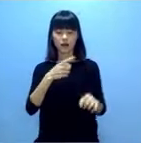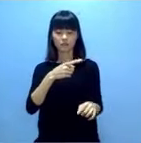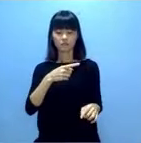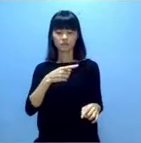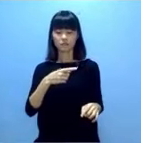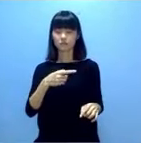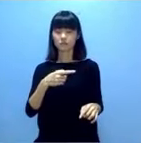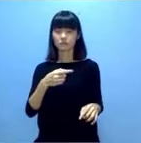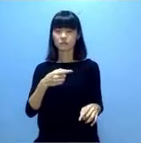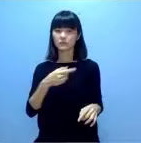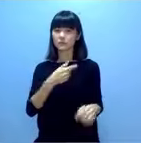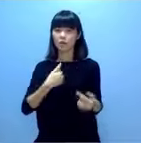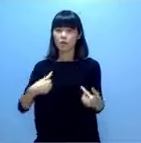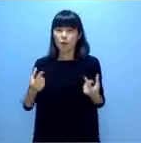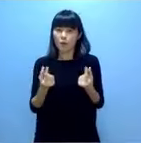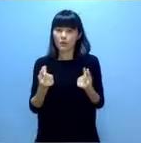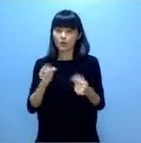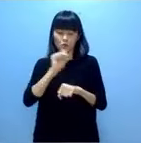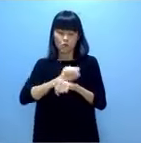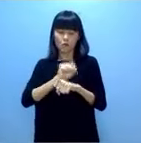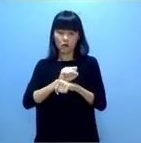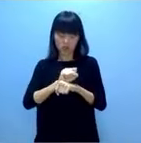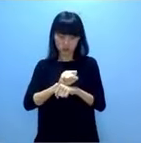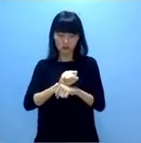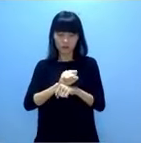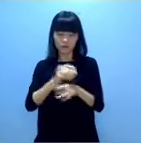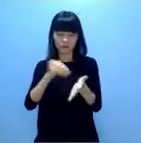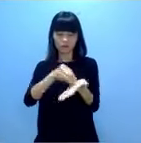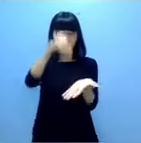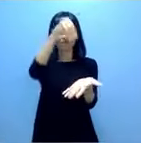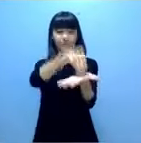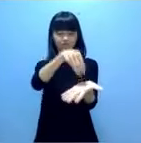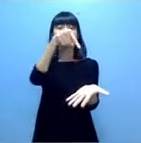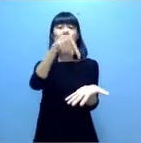me right smack in the center.